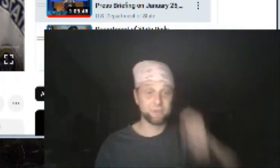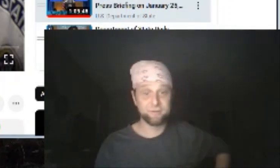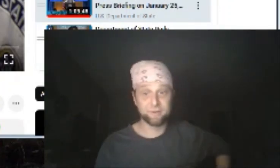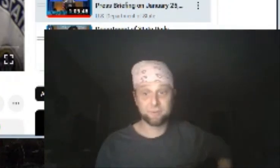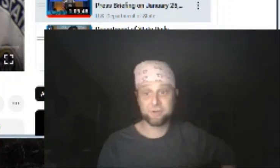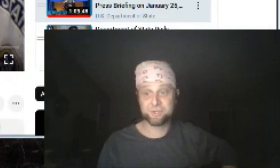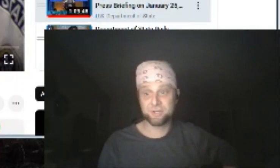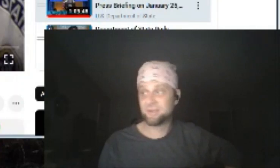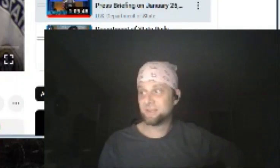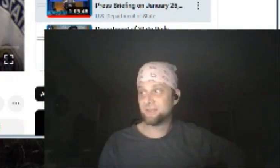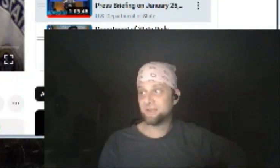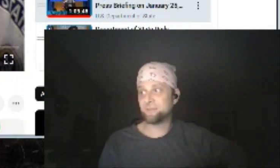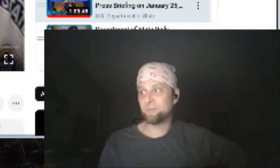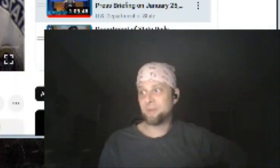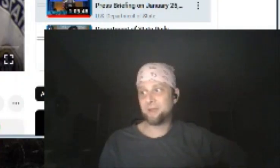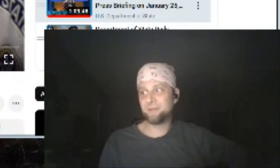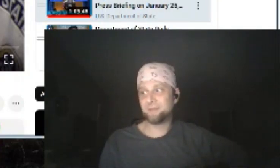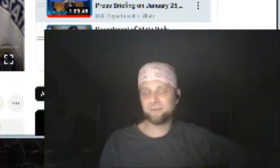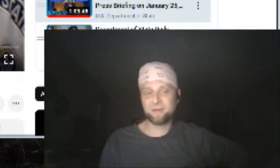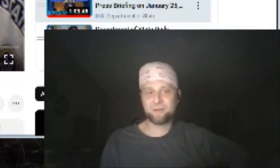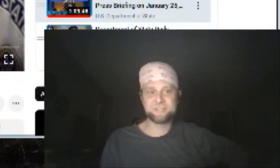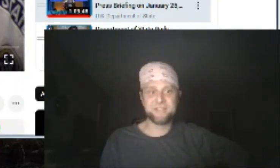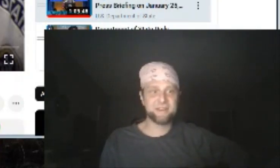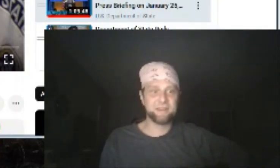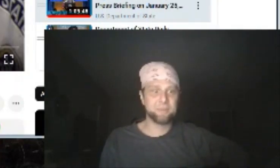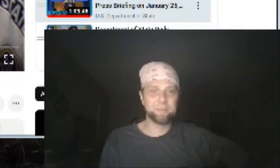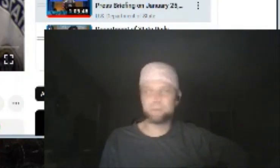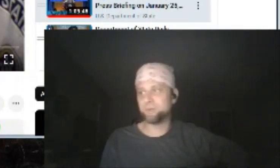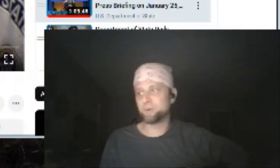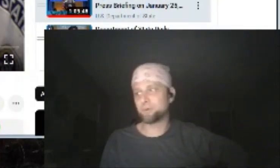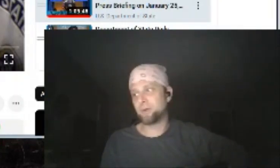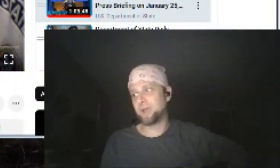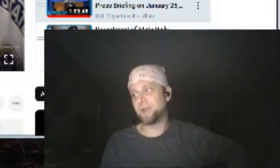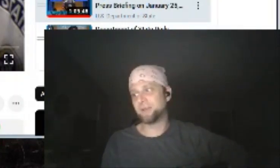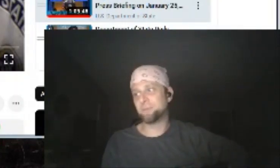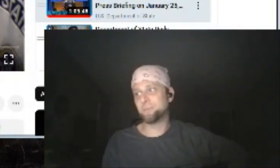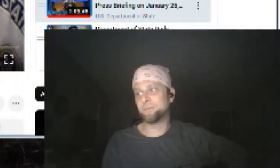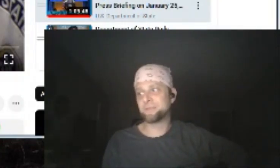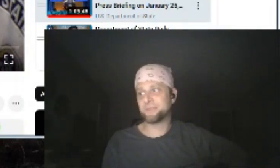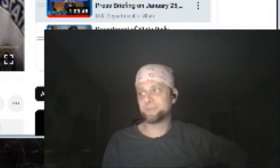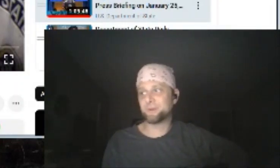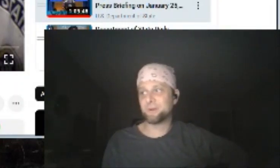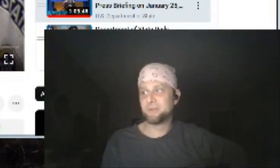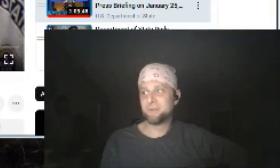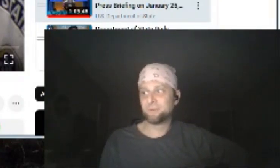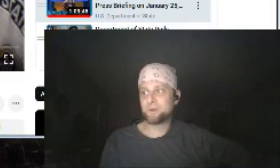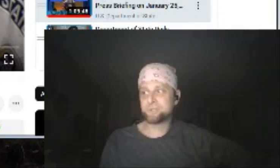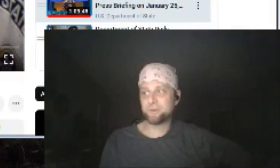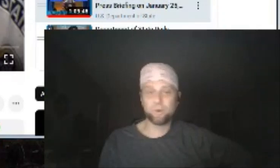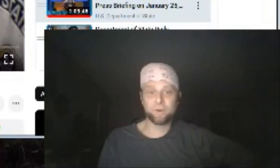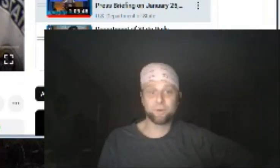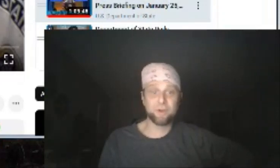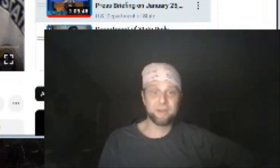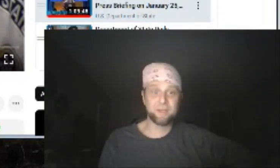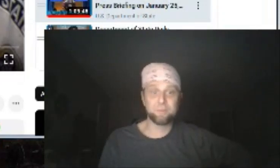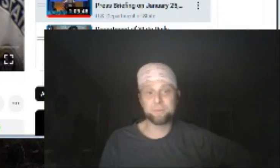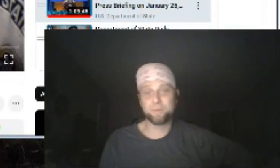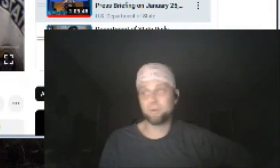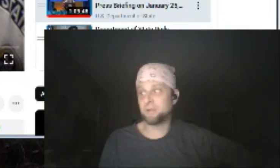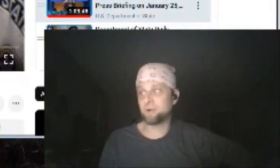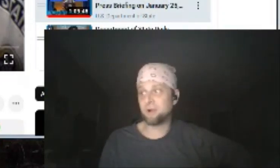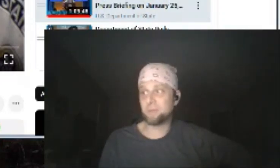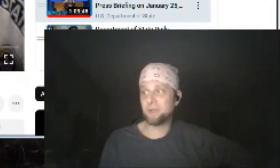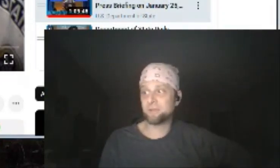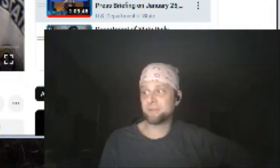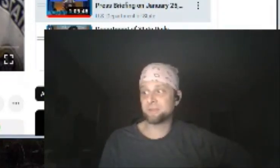currently living in Russia. And from my understanding, people in Ukraine can think that they're Russian or Ukrainian. People